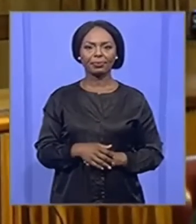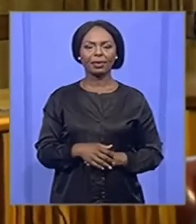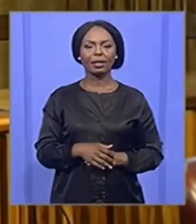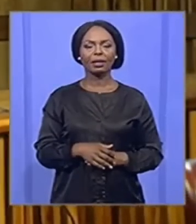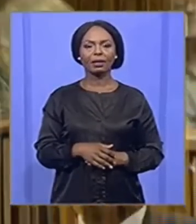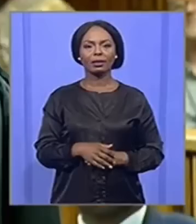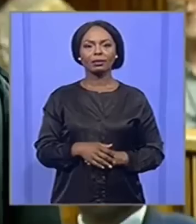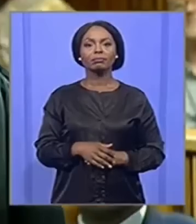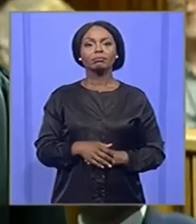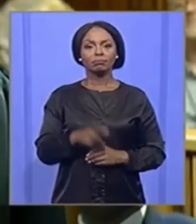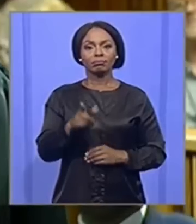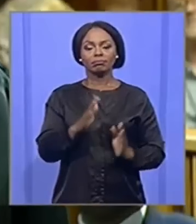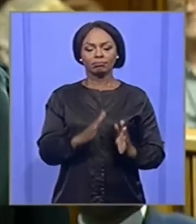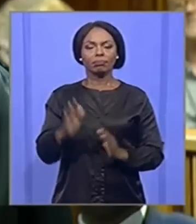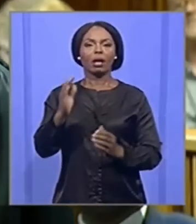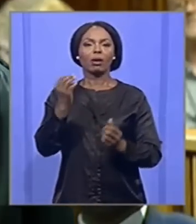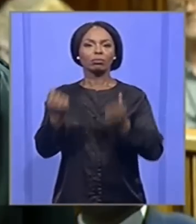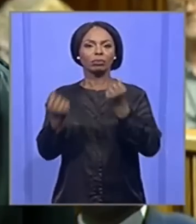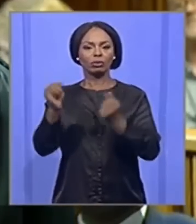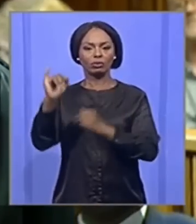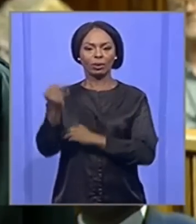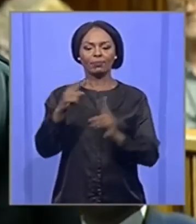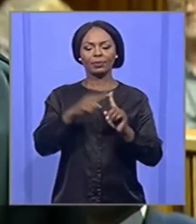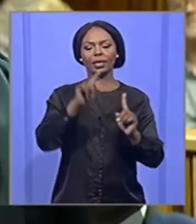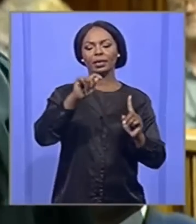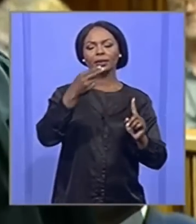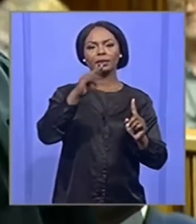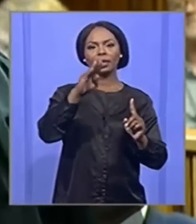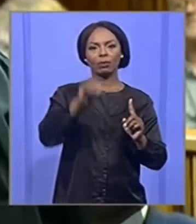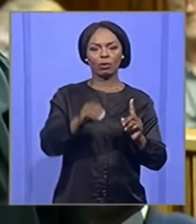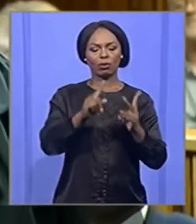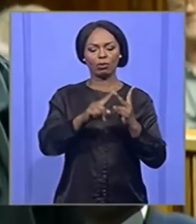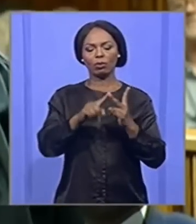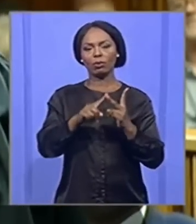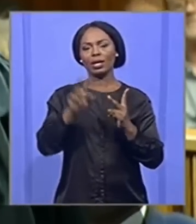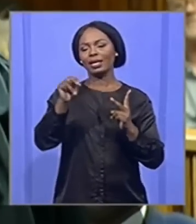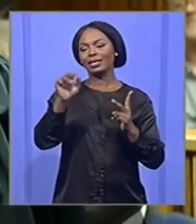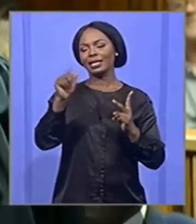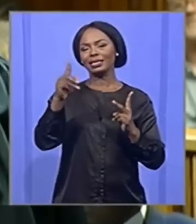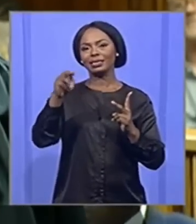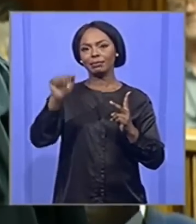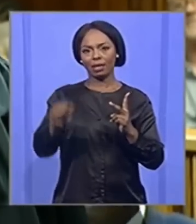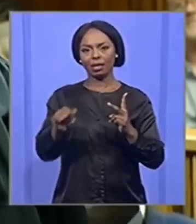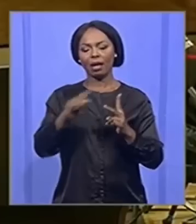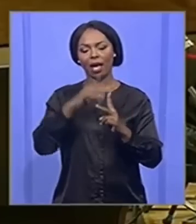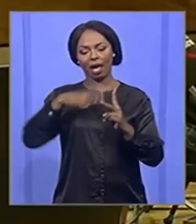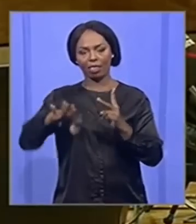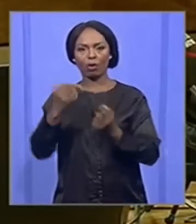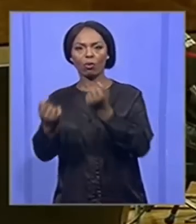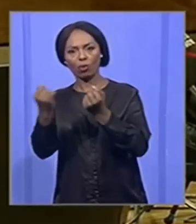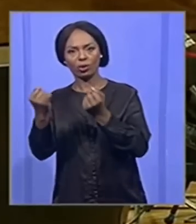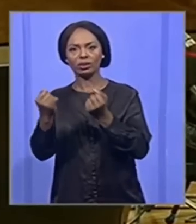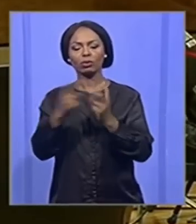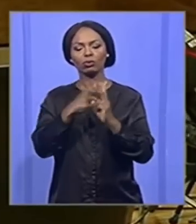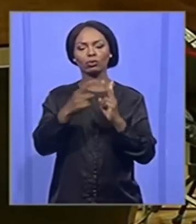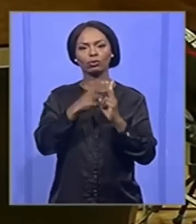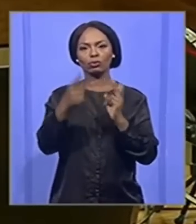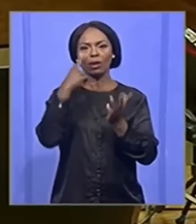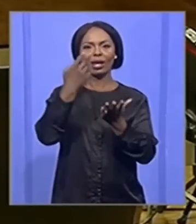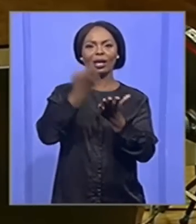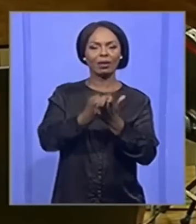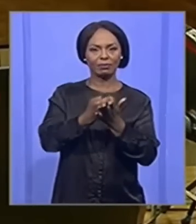dinyewe la Johannesburg baqosuwa ba babedi Thabo Besta le ngaka Nandiphama Kuntumani ba hloleile ho paka hore na ho phatlalatswa